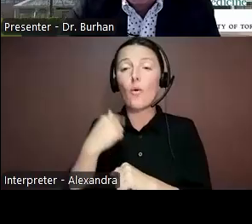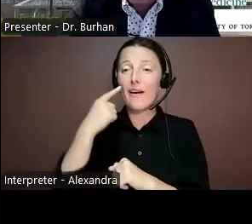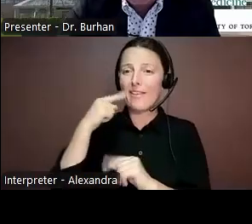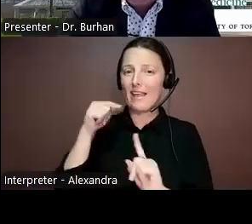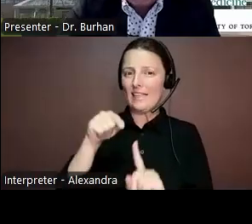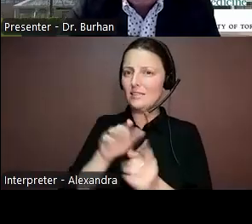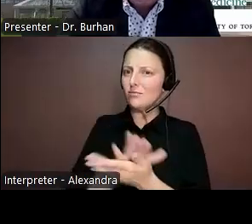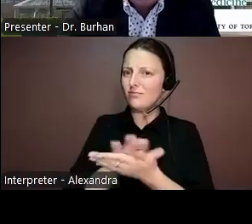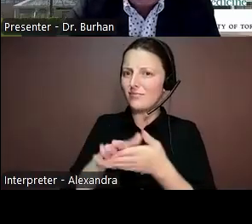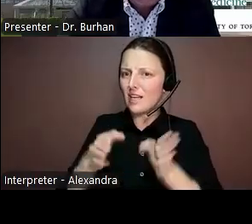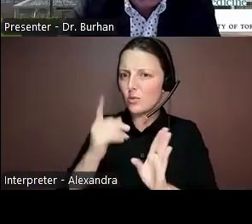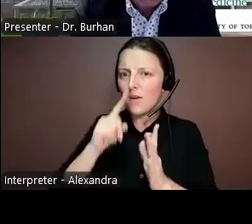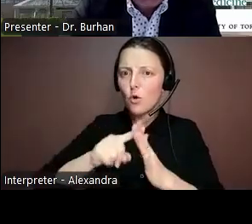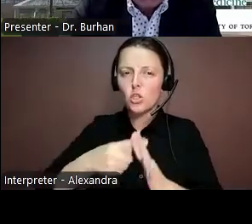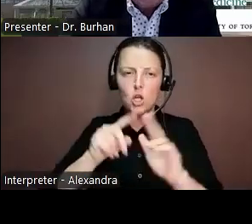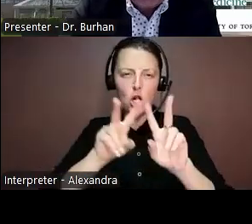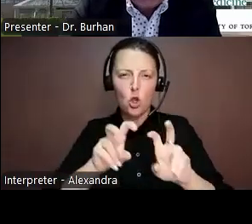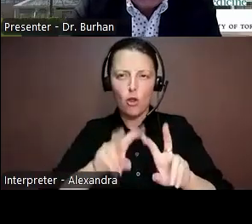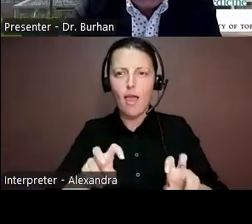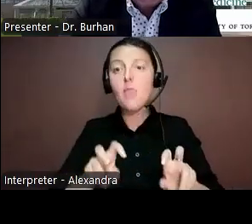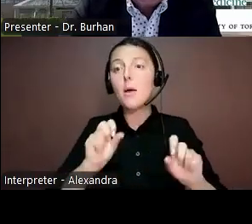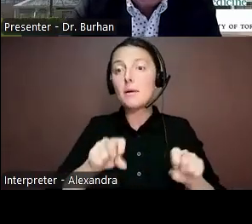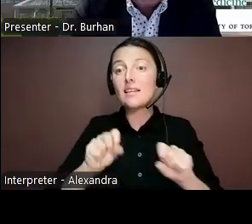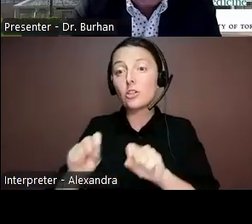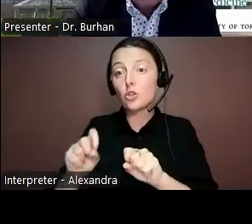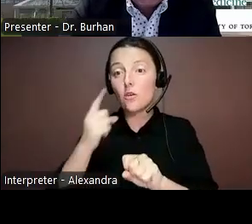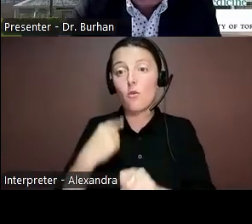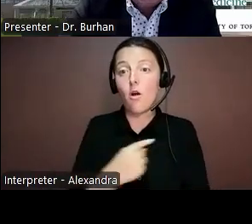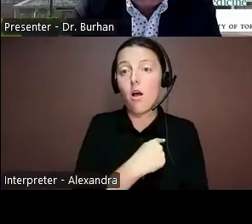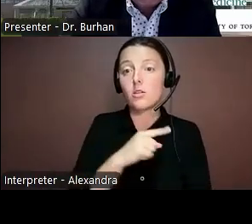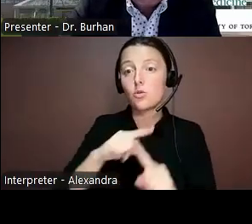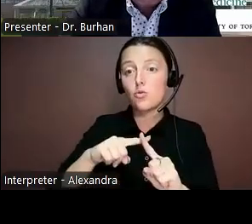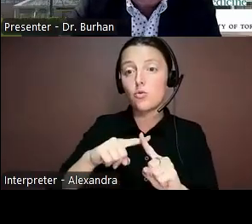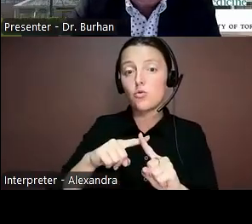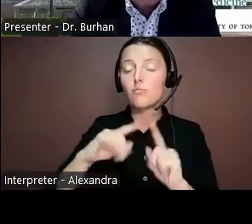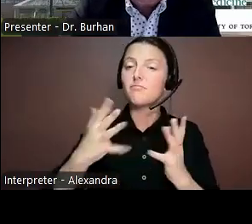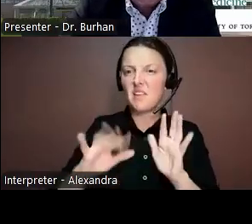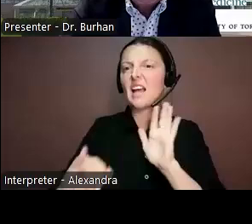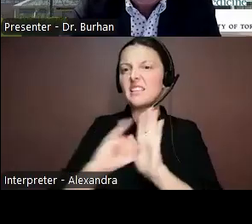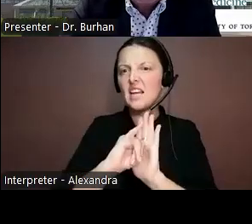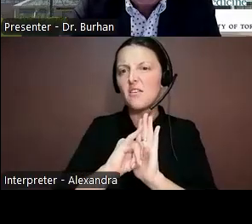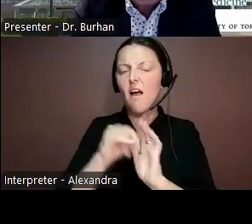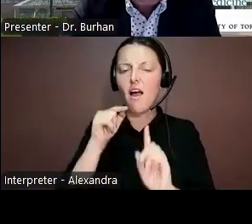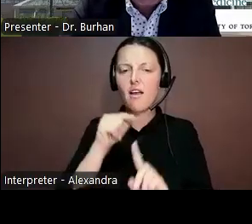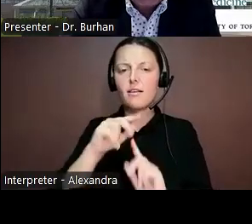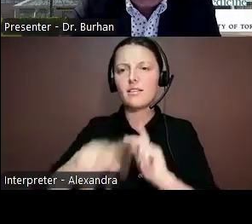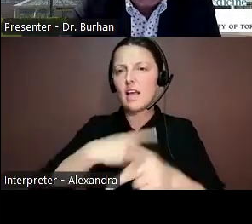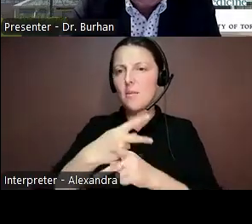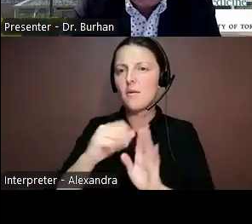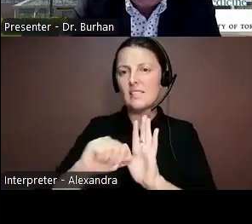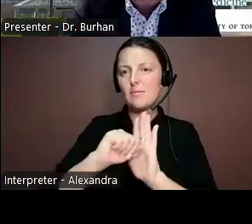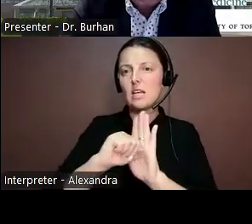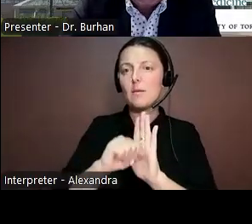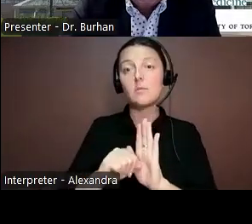to start looking at the potential for us to identify these symptoms much earlier